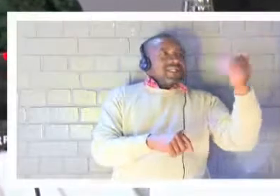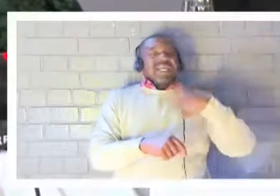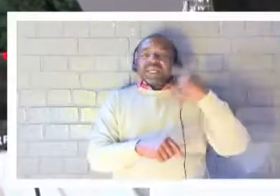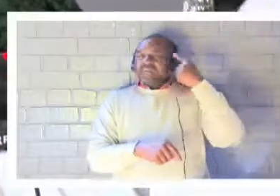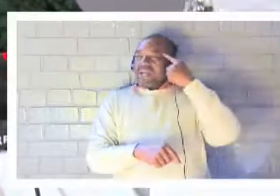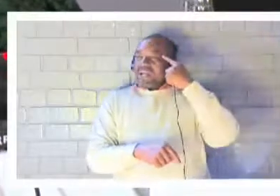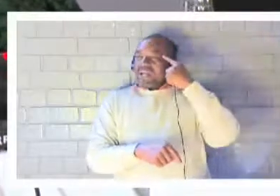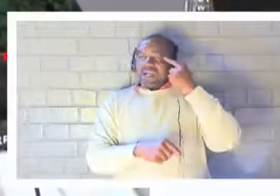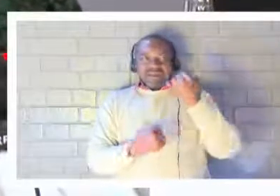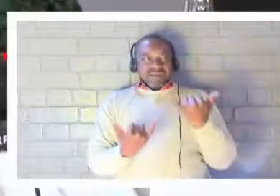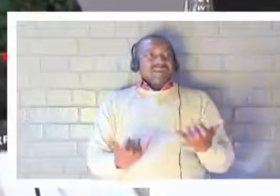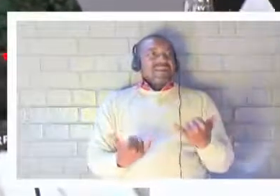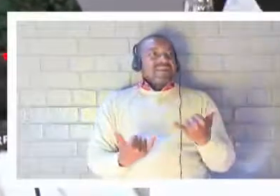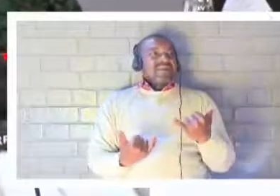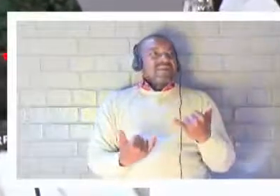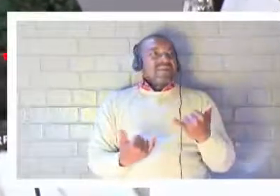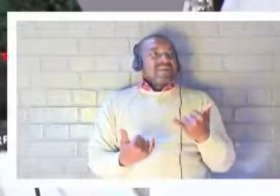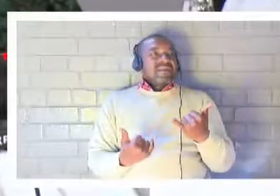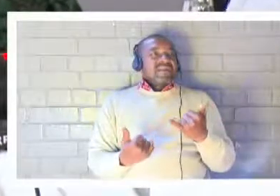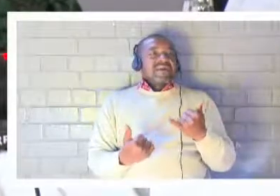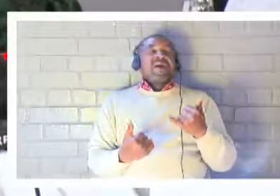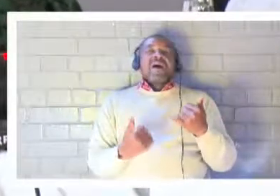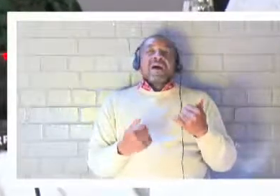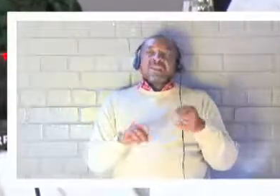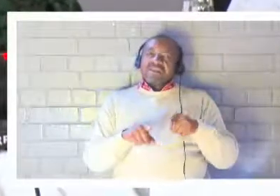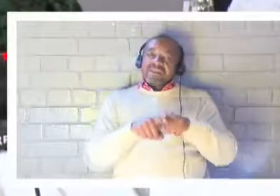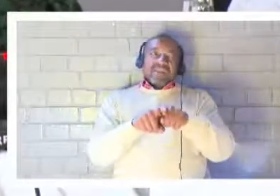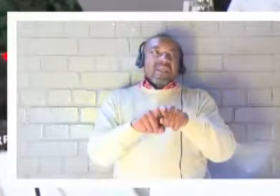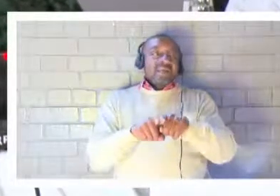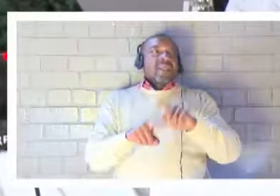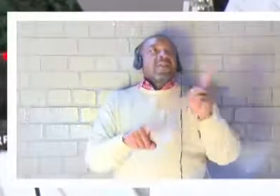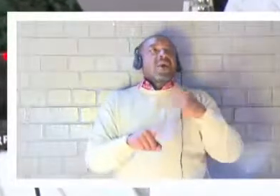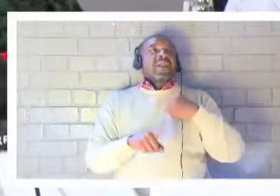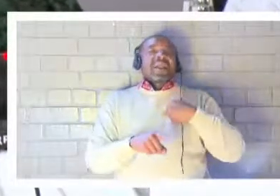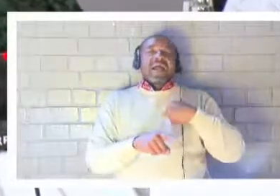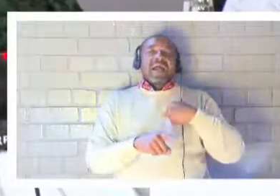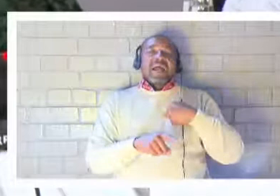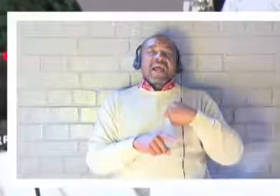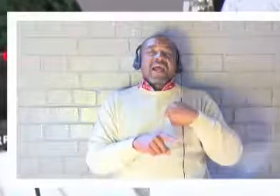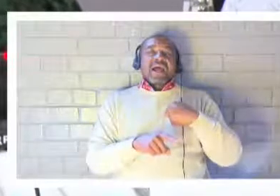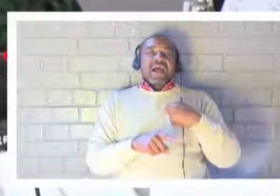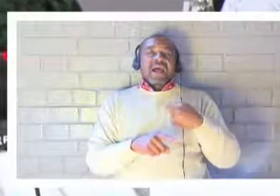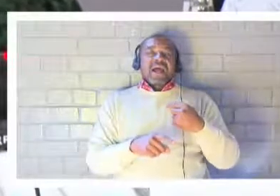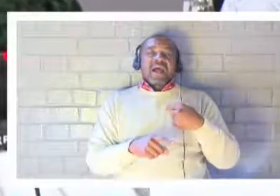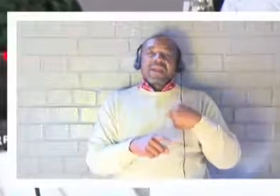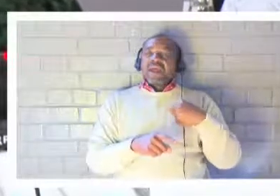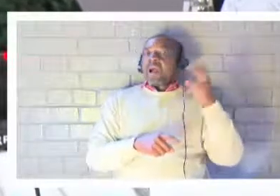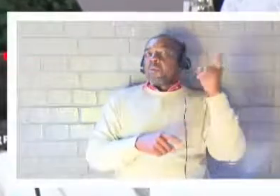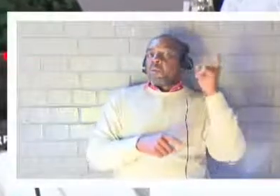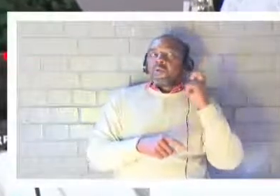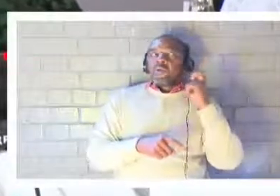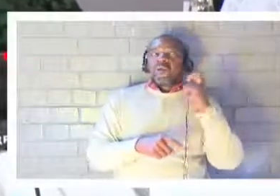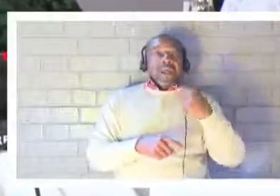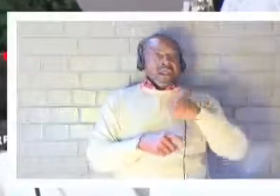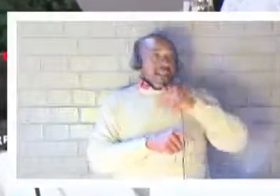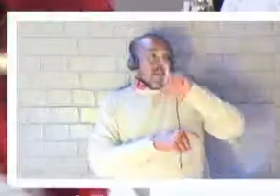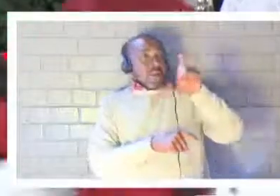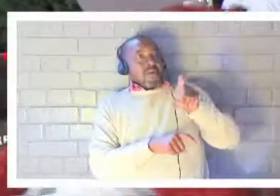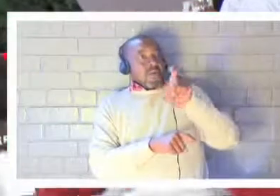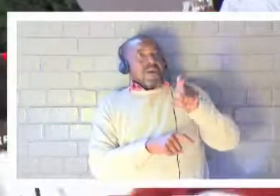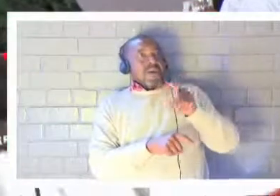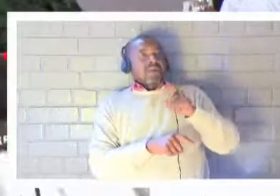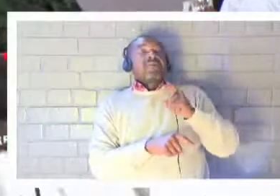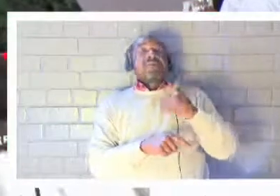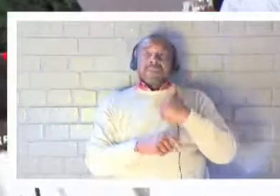are subject to your own confirmation, but this is what I'm getting from you. Maybe my question for